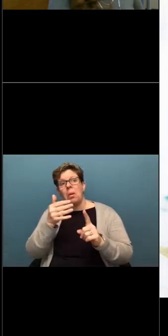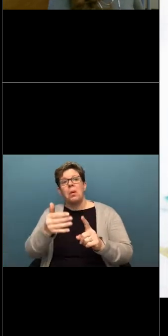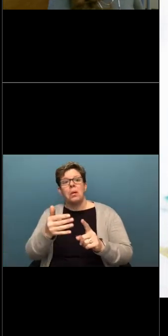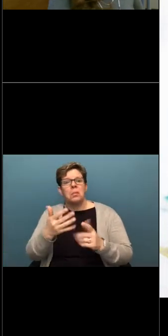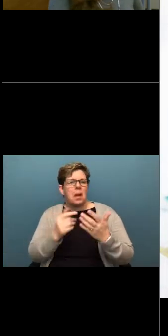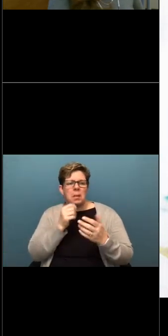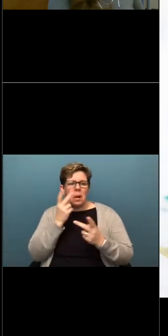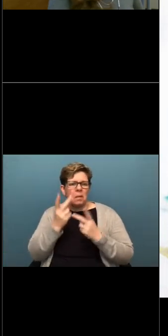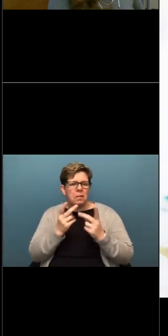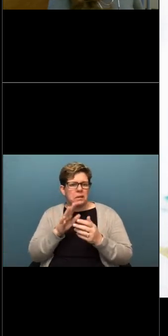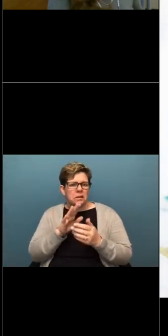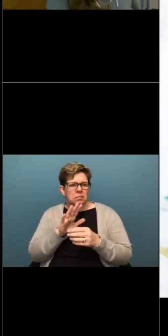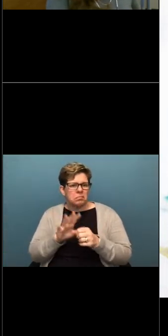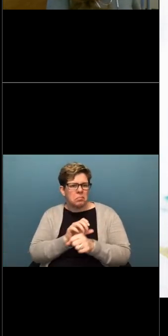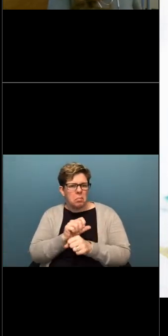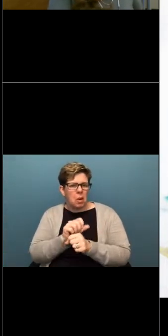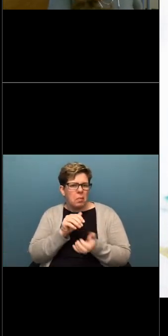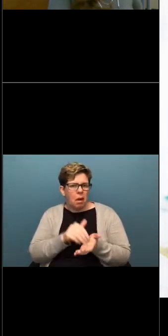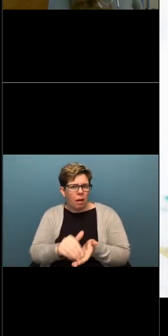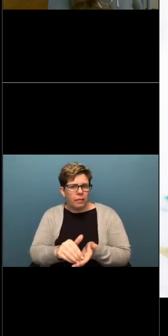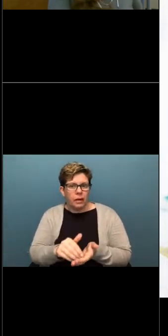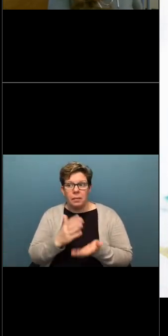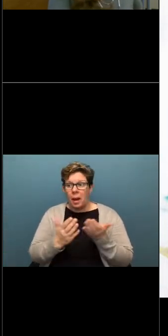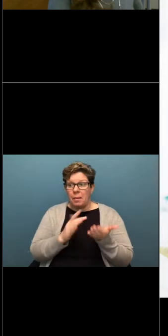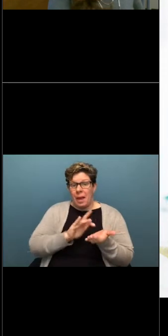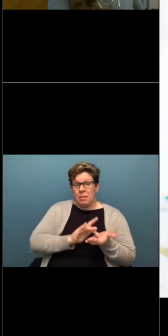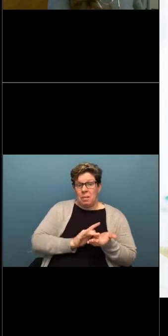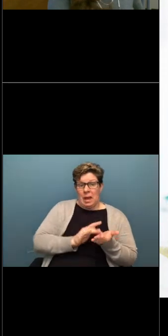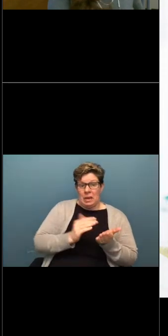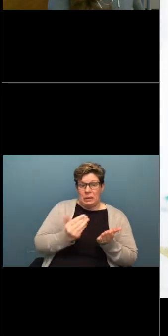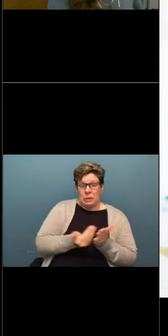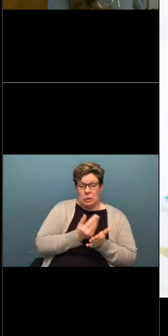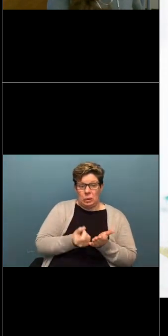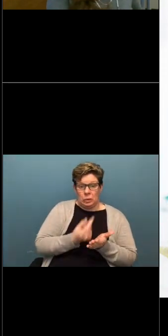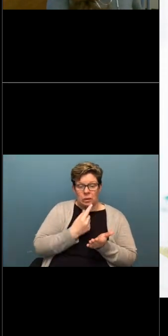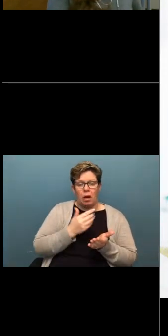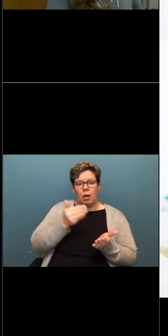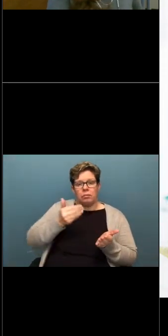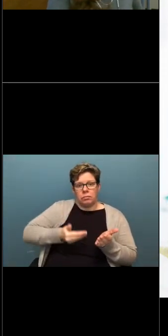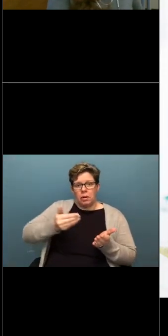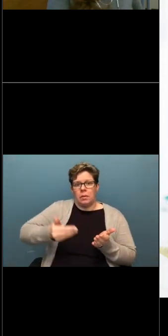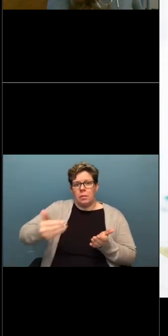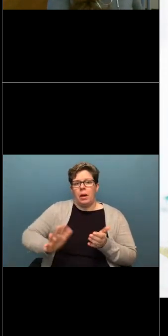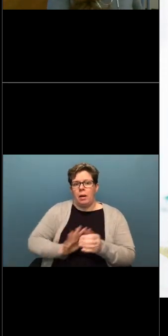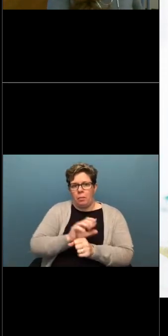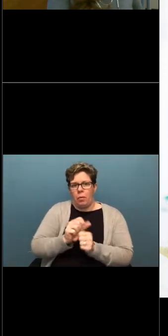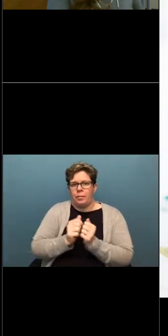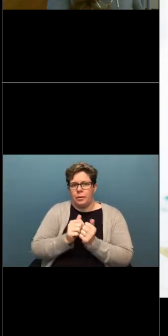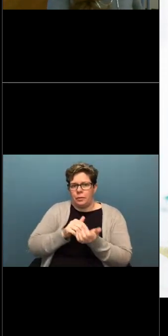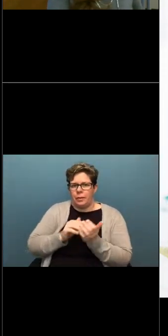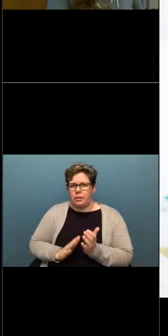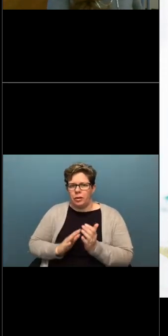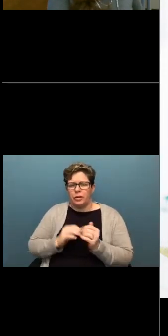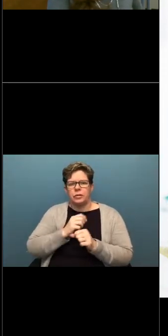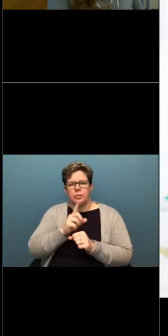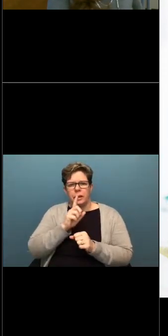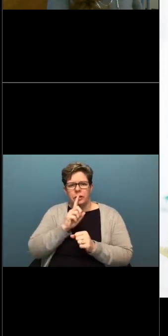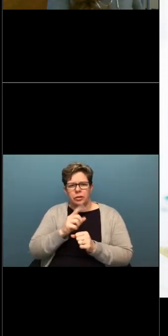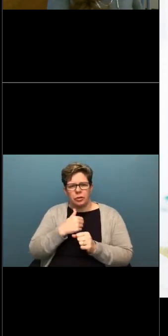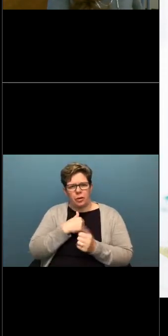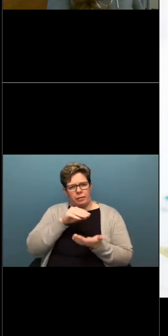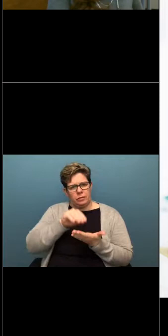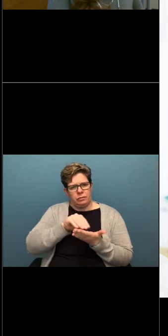new therapies, things like that, you may be seeing your provider more frequently. So just making sure that you know that information, I think, can